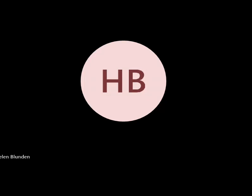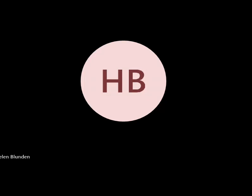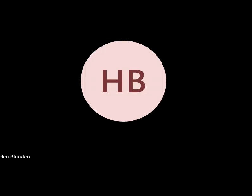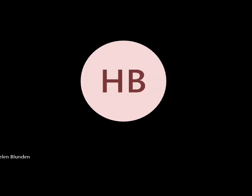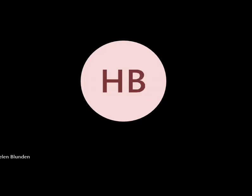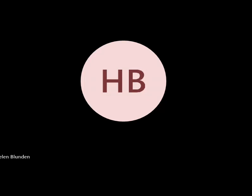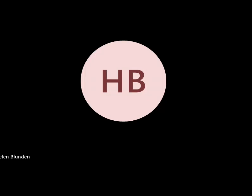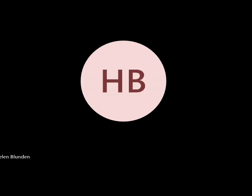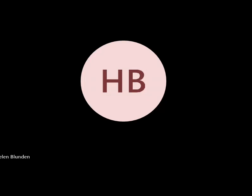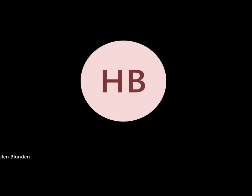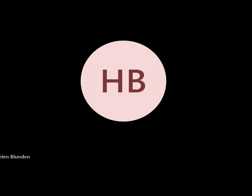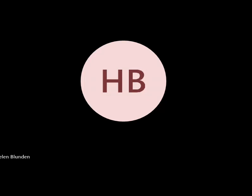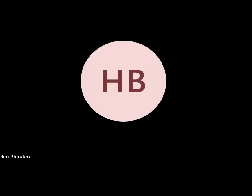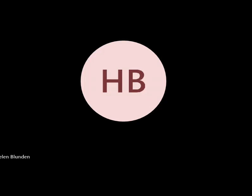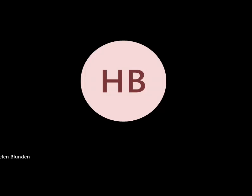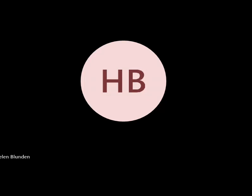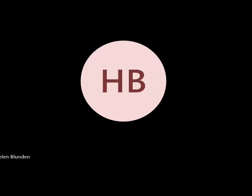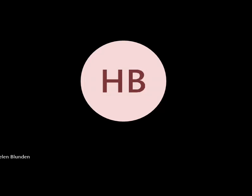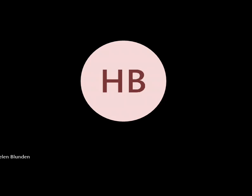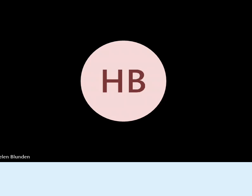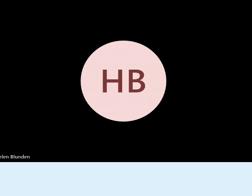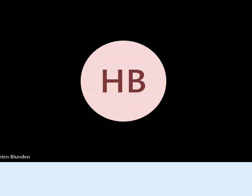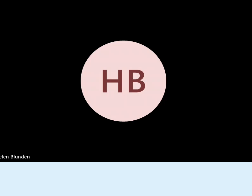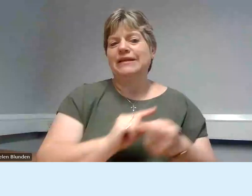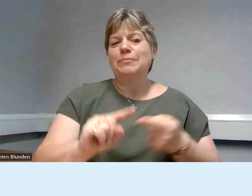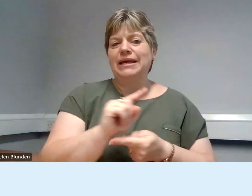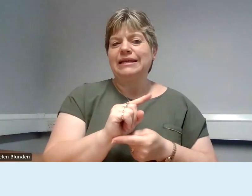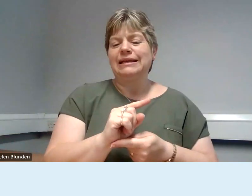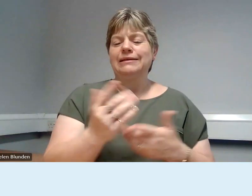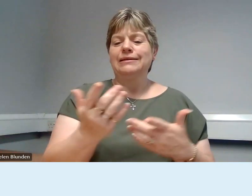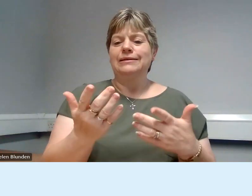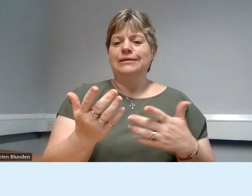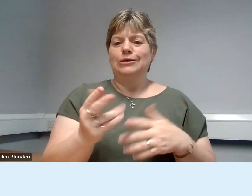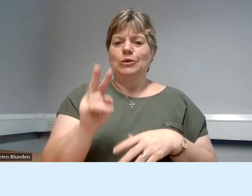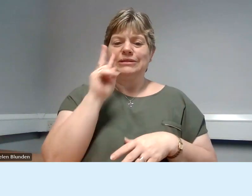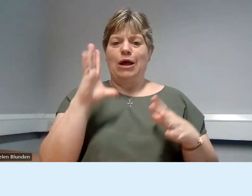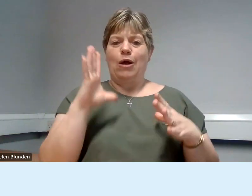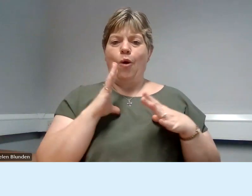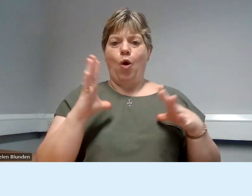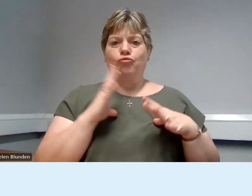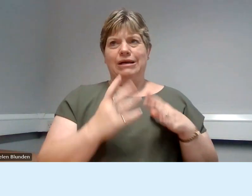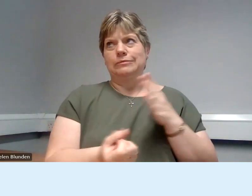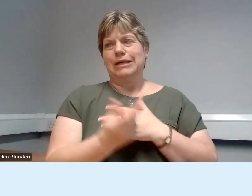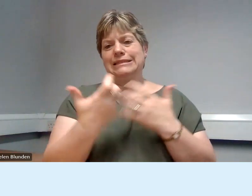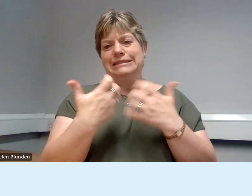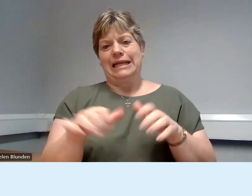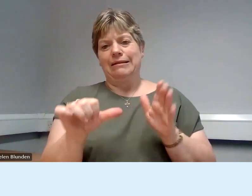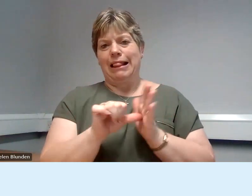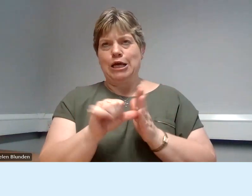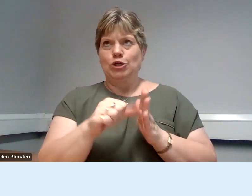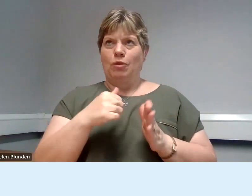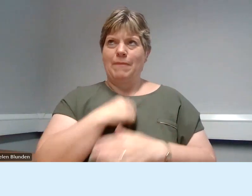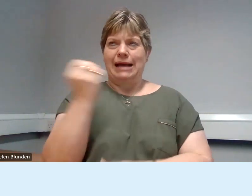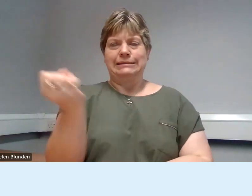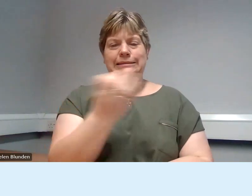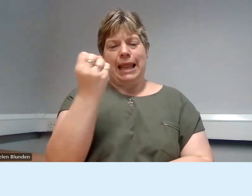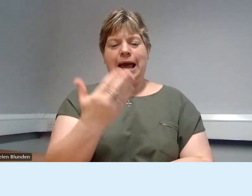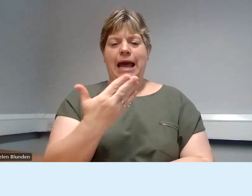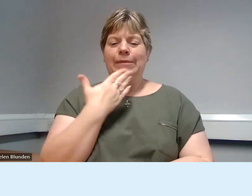Good afternoon, everybody. Thank you for coming. I'm, as you can see, already having technical difficulties with my slides. So please give